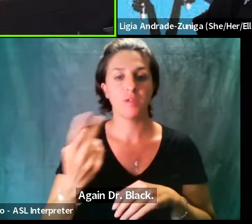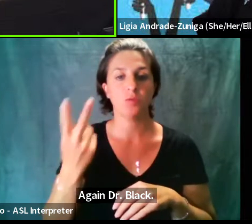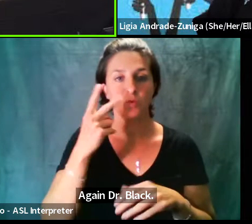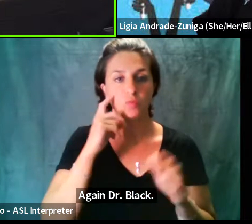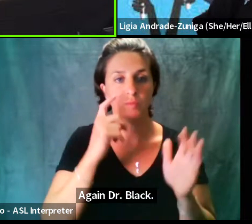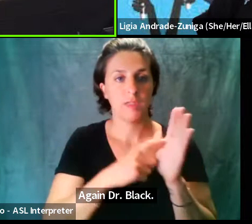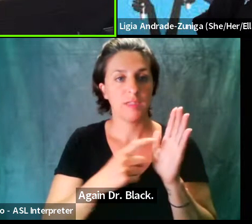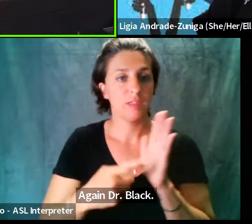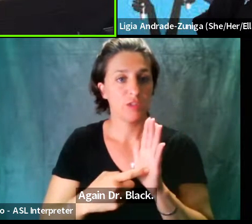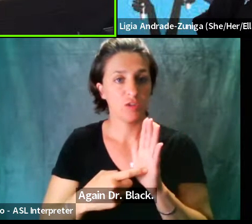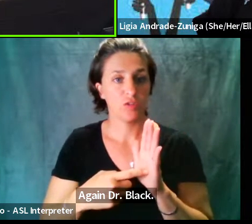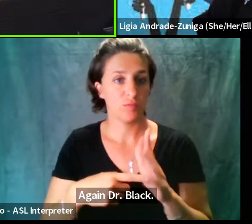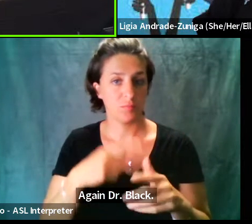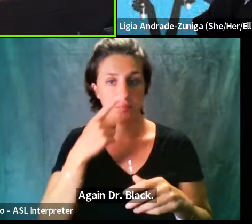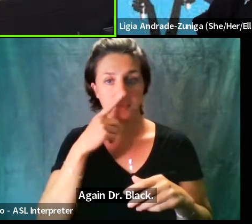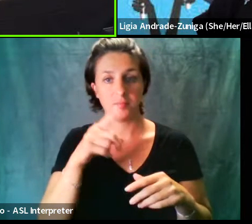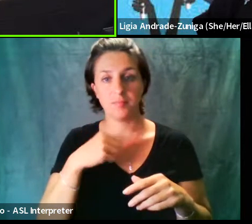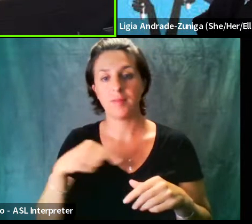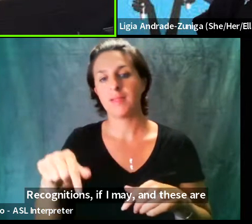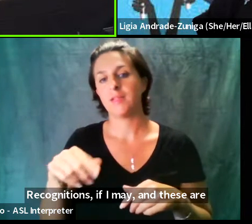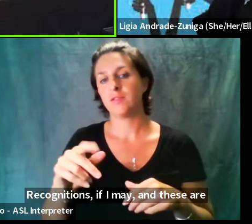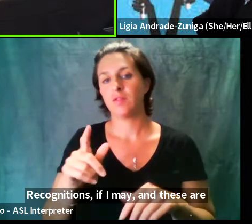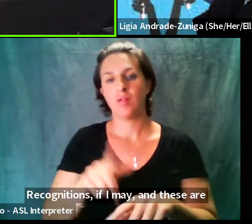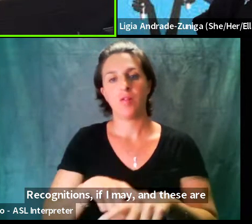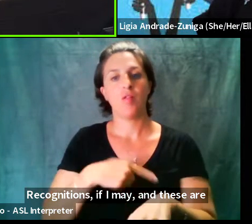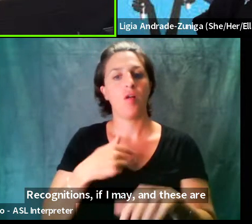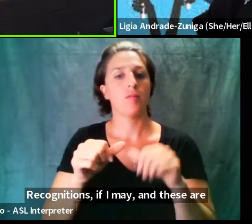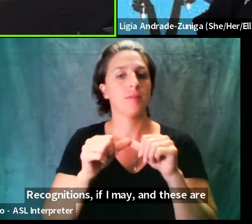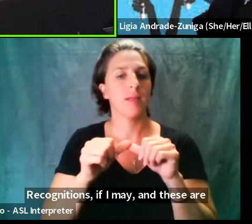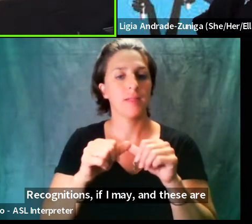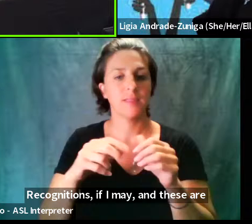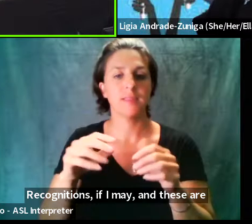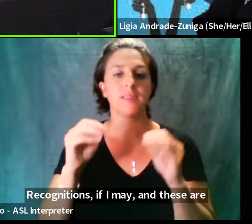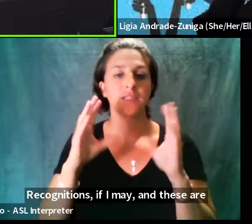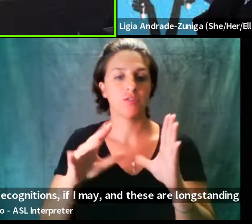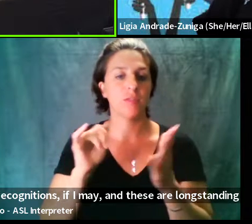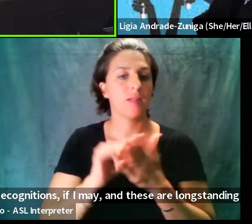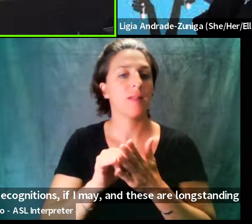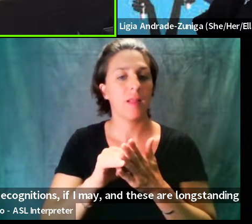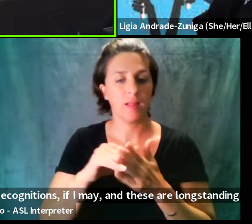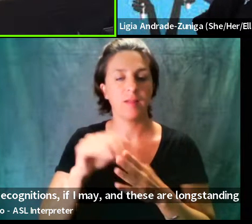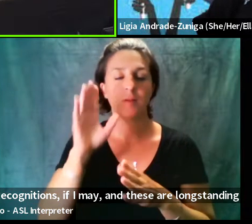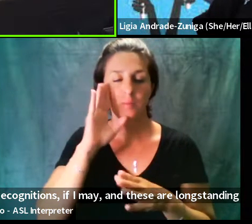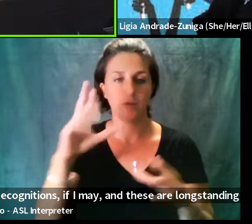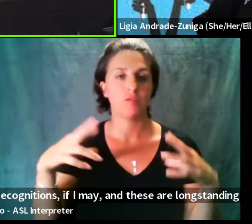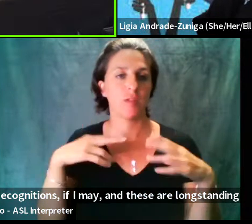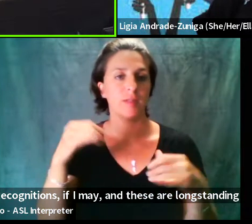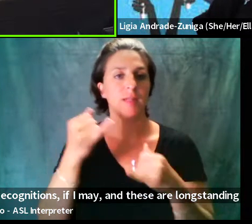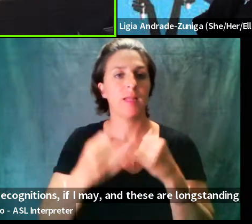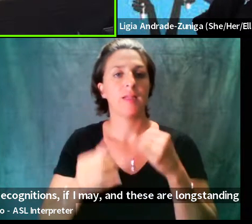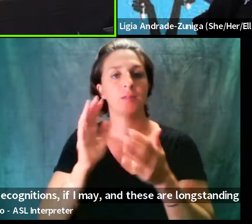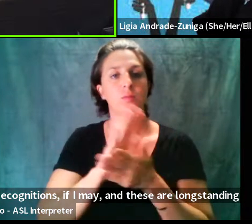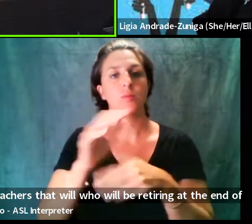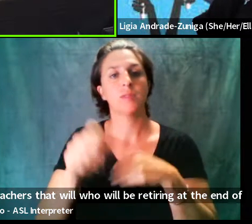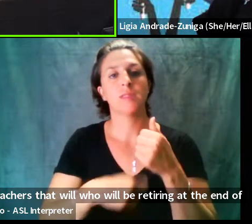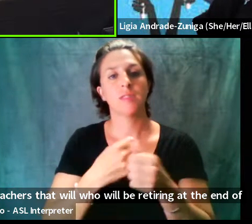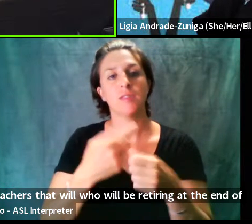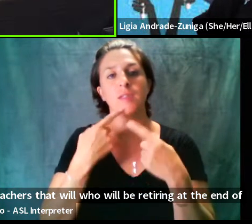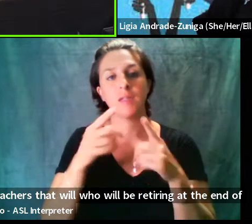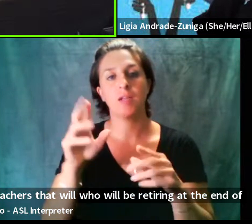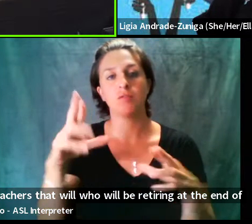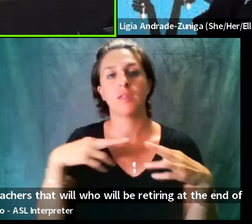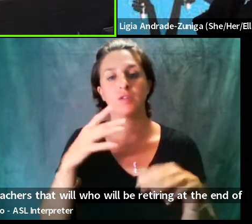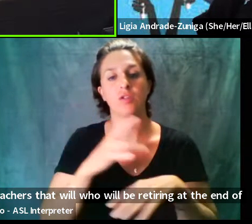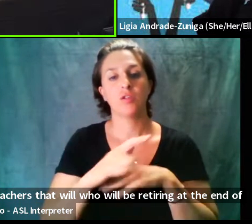are long-standing teachers who will be retiring at the end of this school year. They announced their retirement early. The first one is